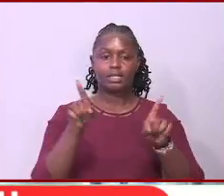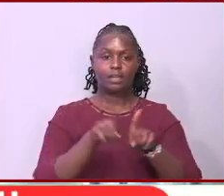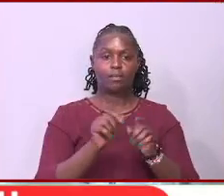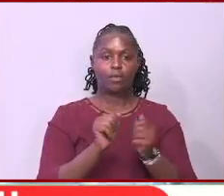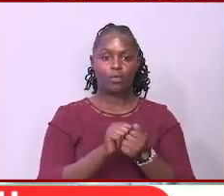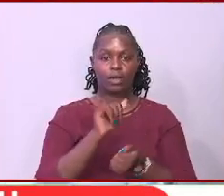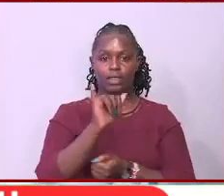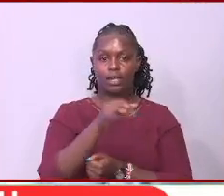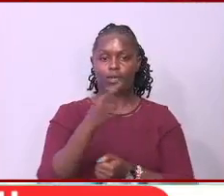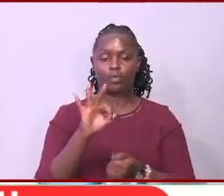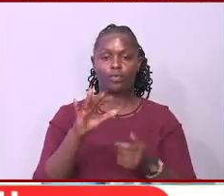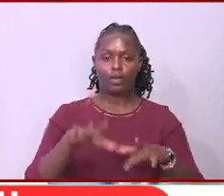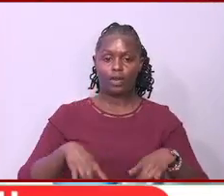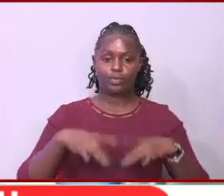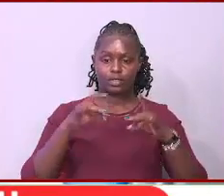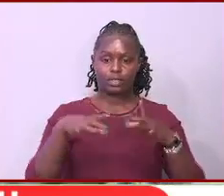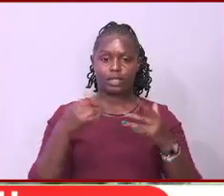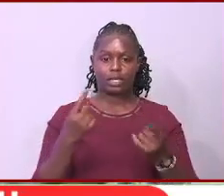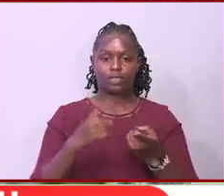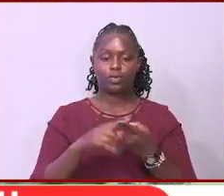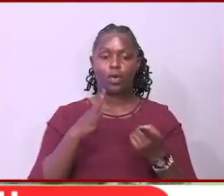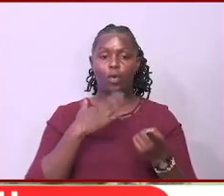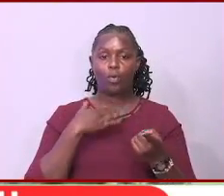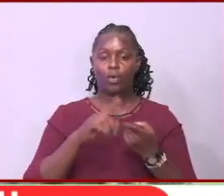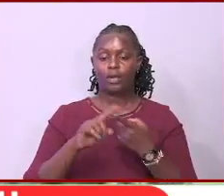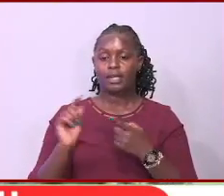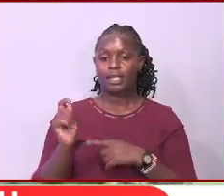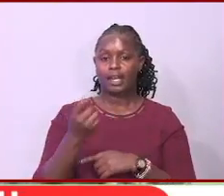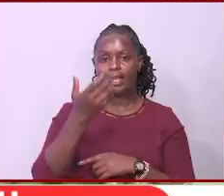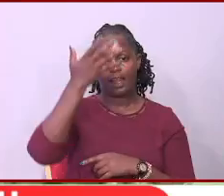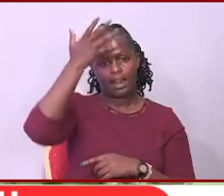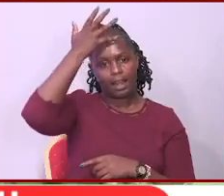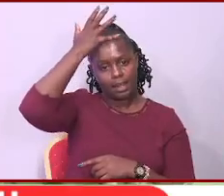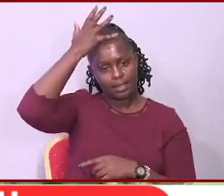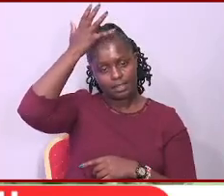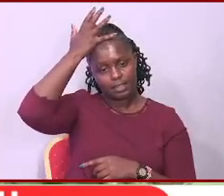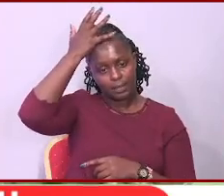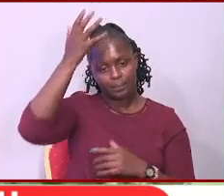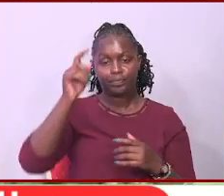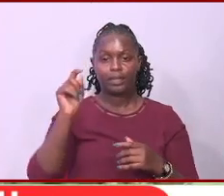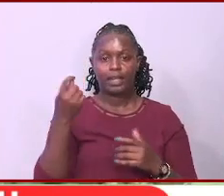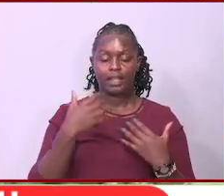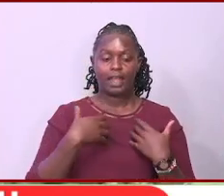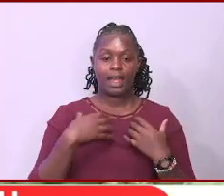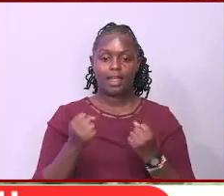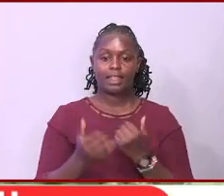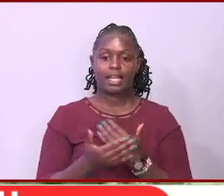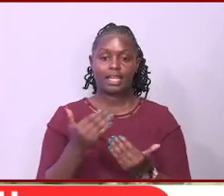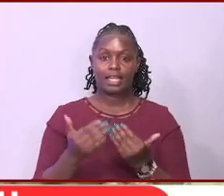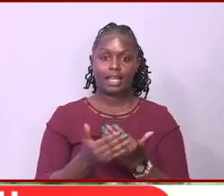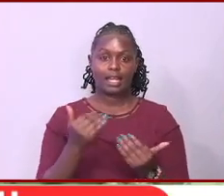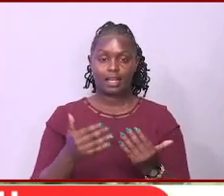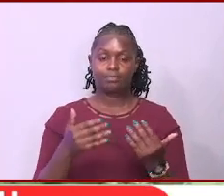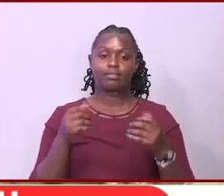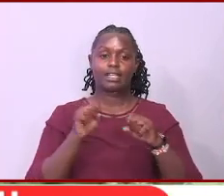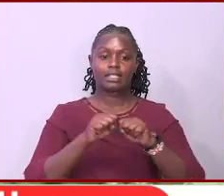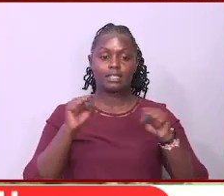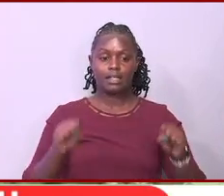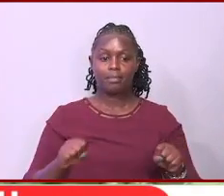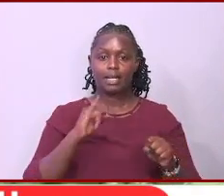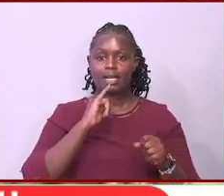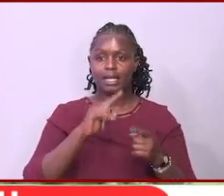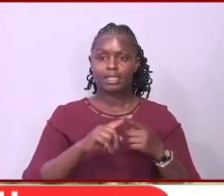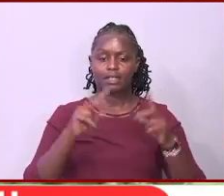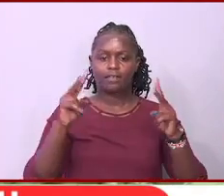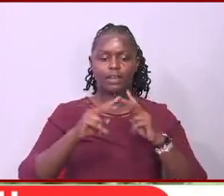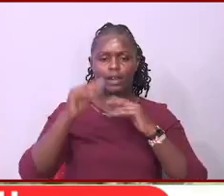hence the need to export Kenyan nurses. The Kenyan healthcare system is very much developed, it's very much professional,